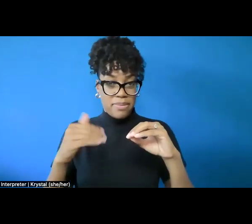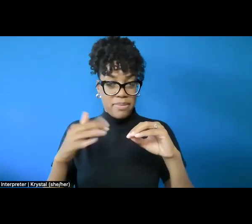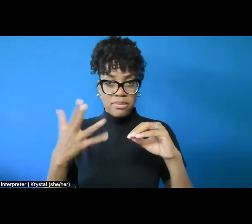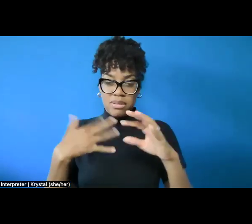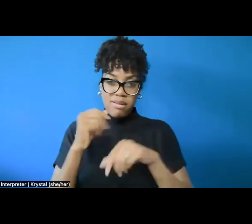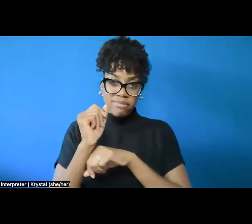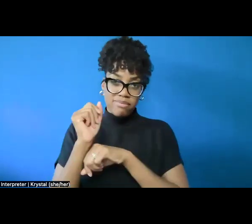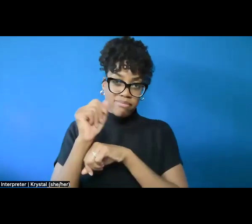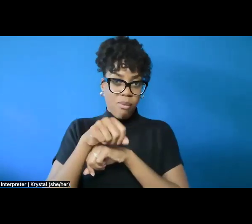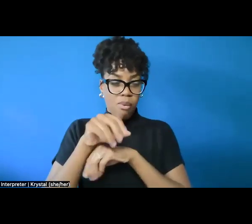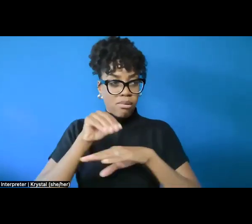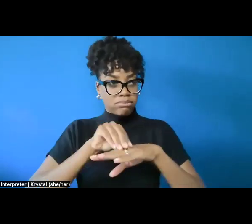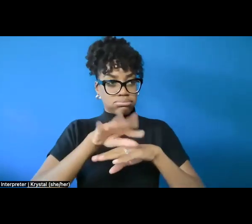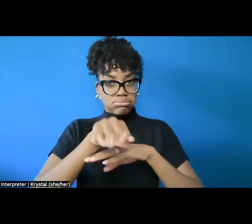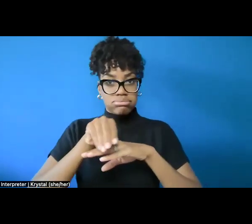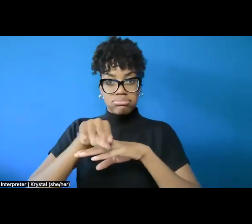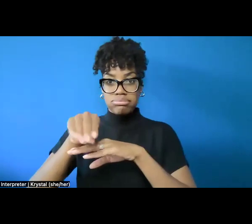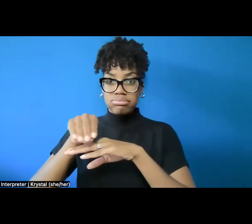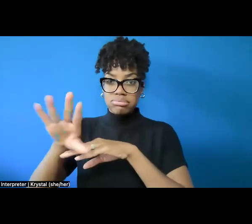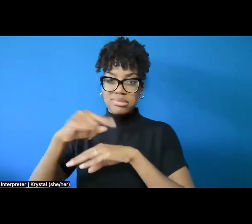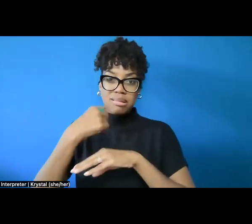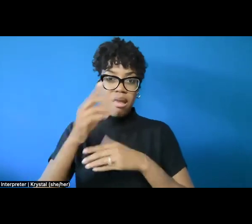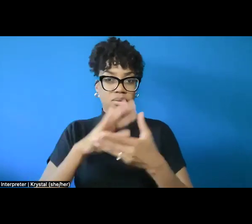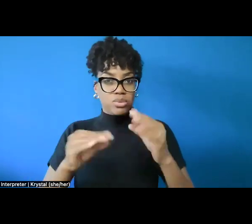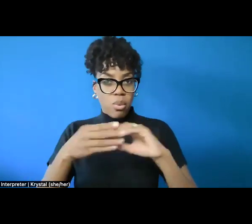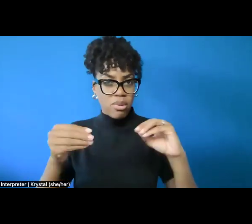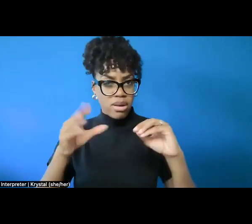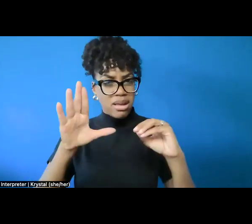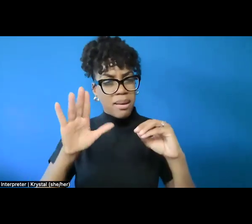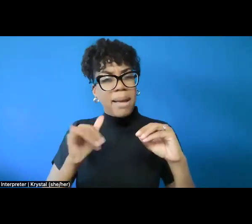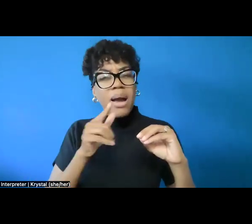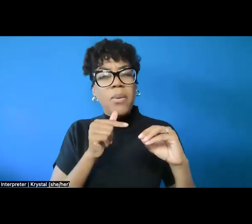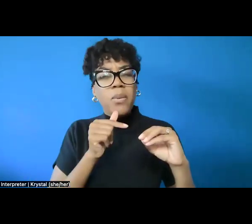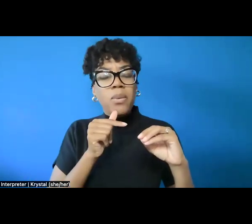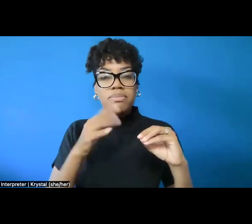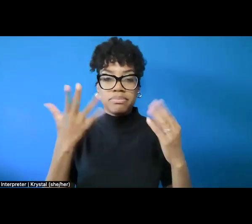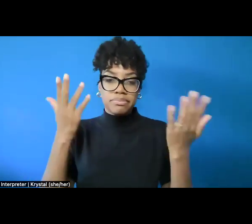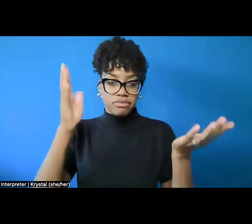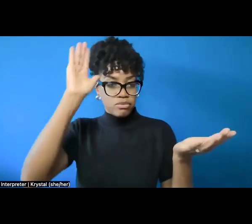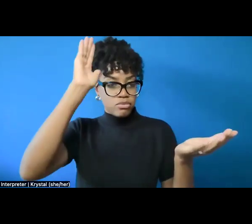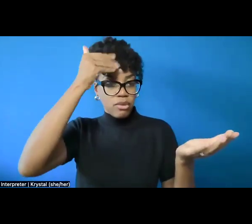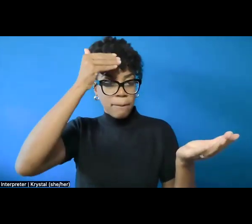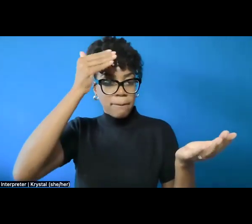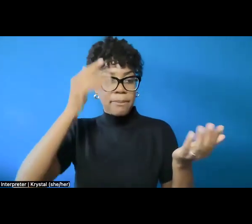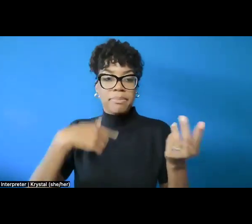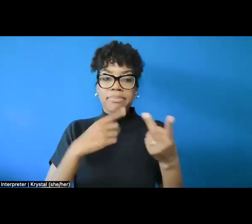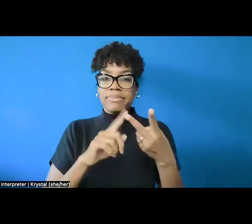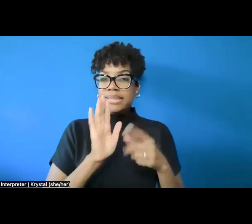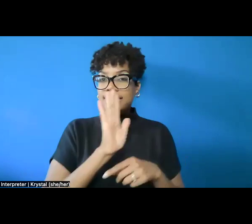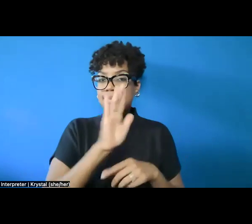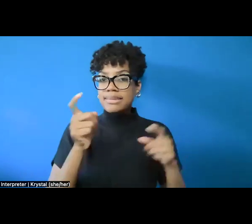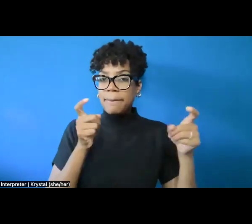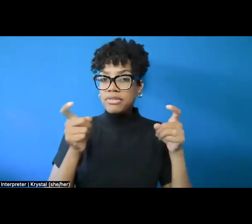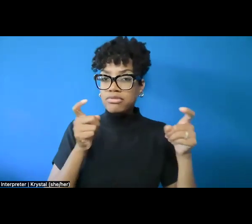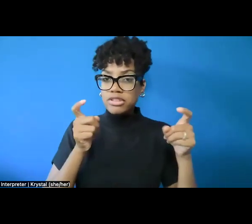by his 1776 commission, and by all these kind of patriotic celebrations that